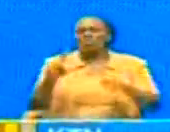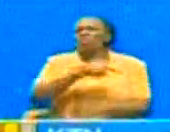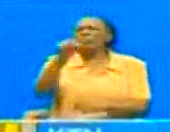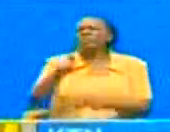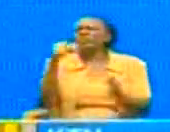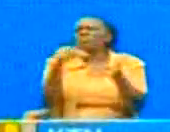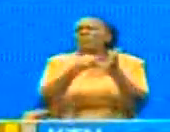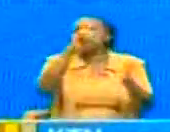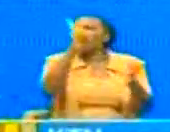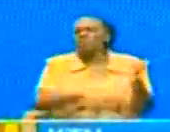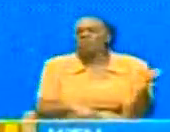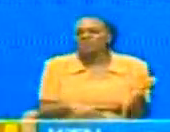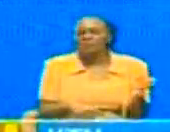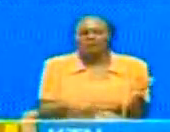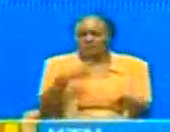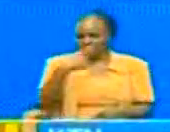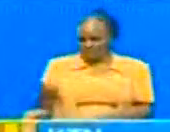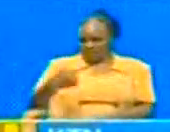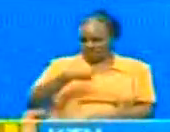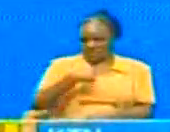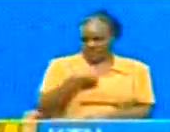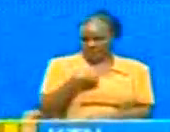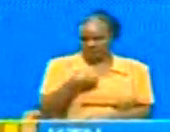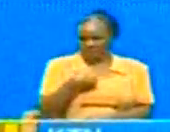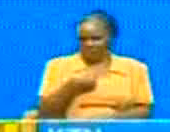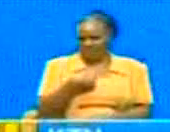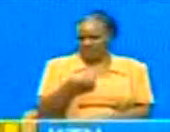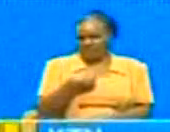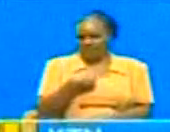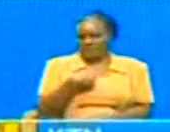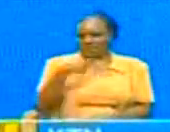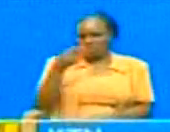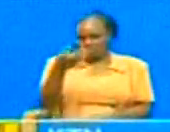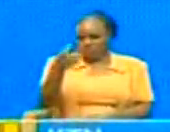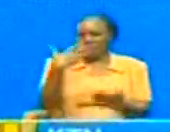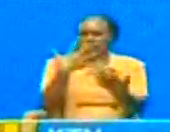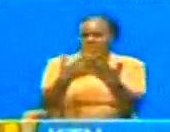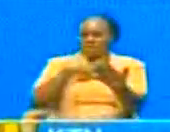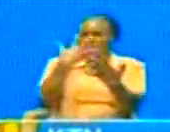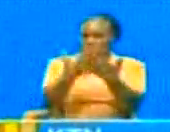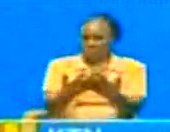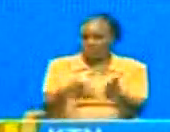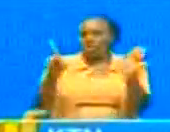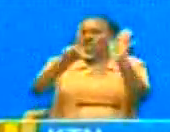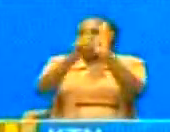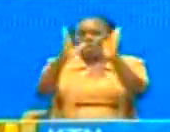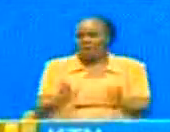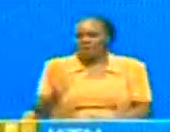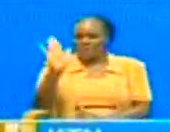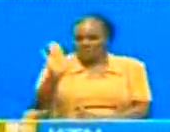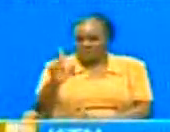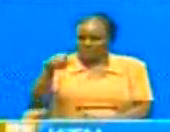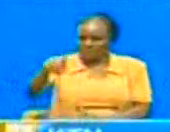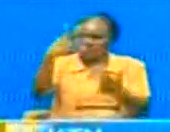matter? They told me, well, I'm at arrest. According to his lawyer, Wa Iria